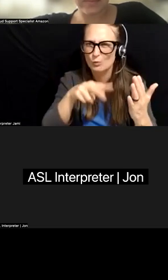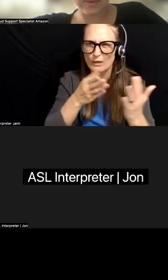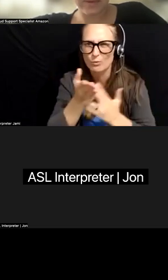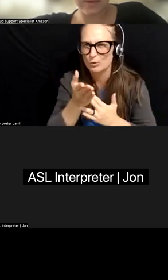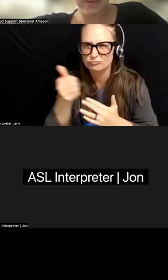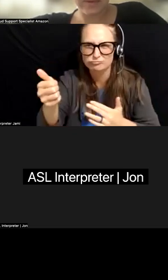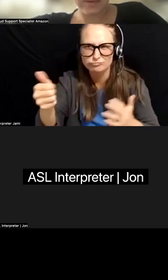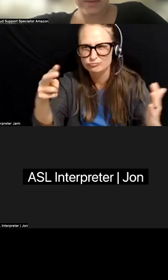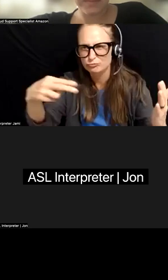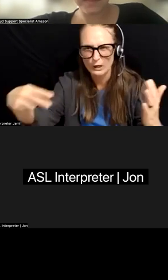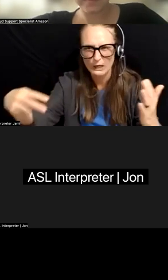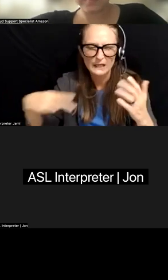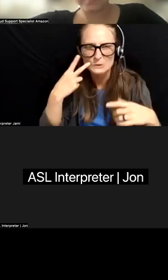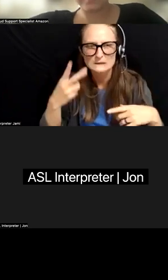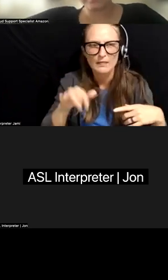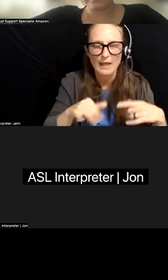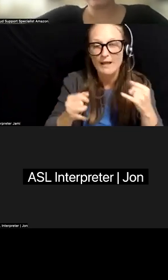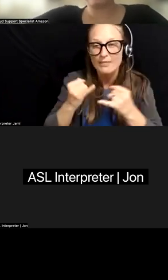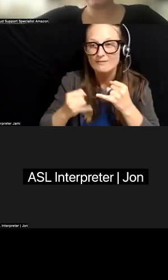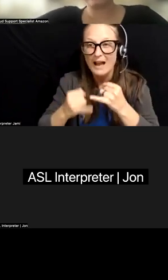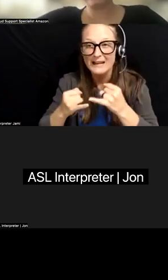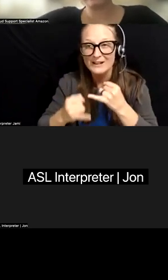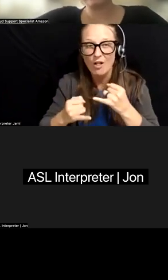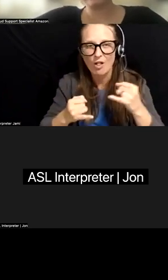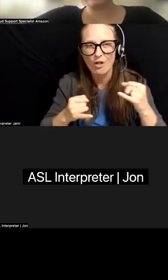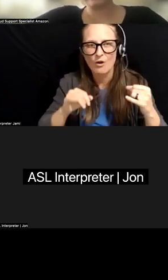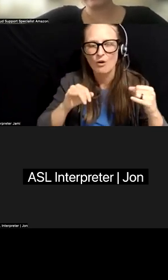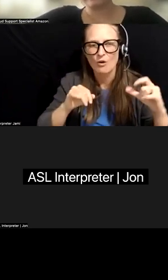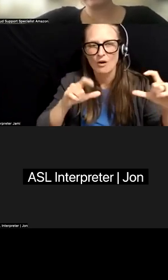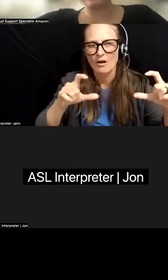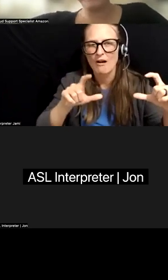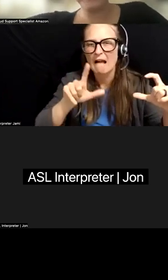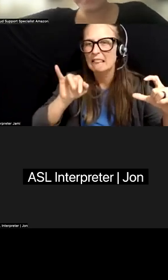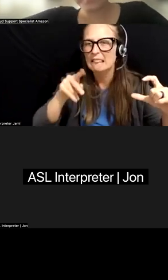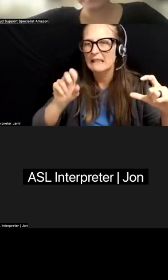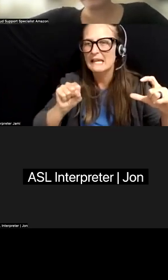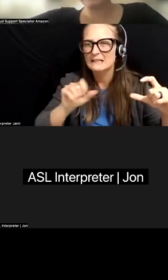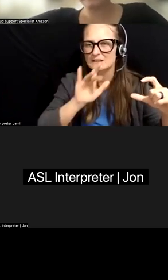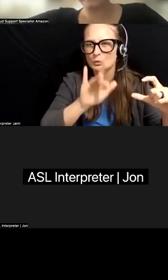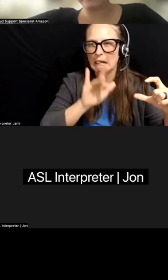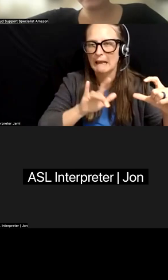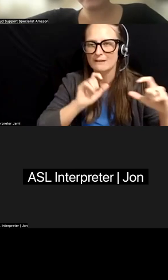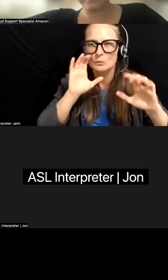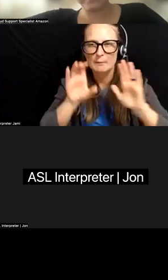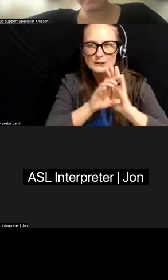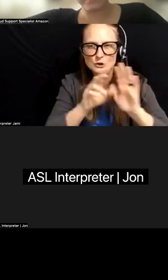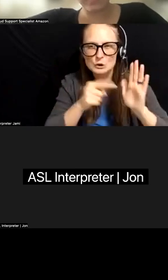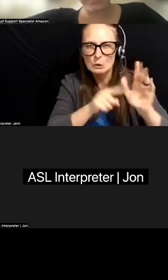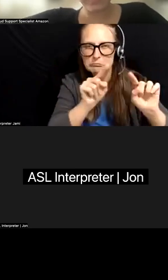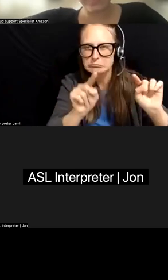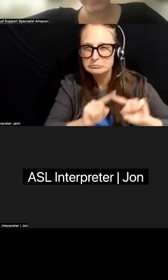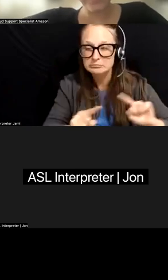and you'll see that. And then the final section is just attribution. These are links to some pictures and other things. All right, that's